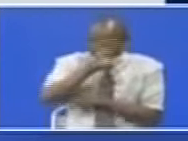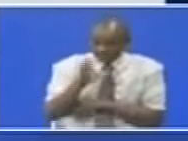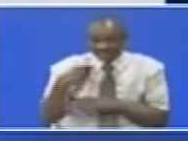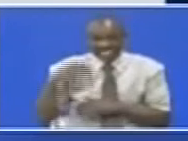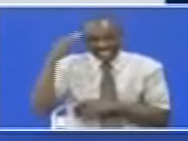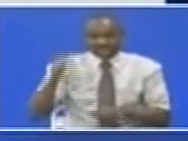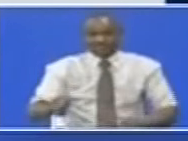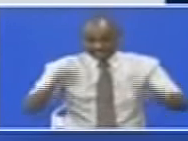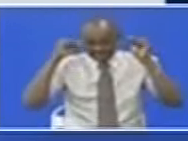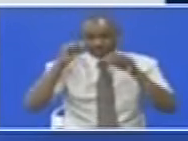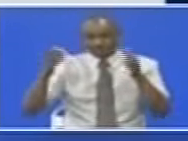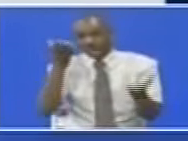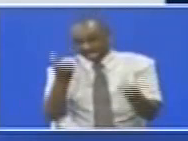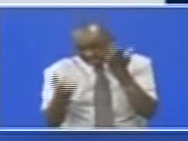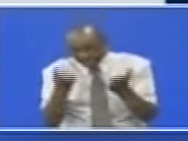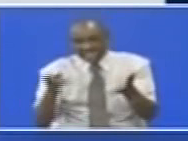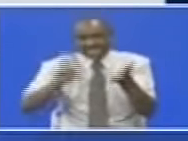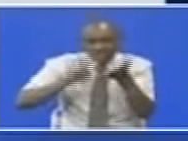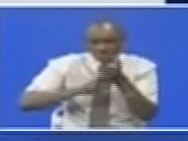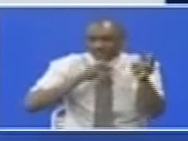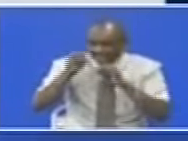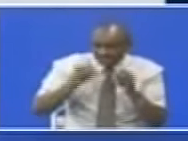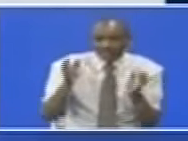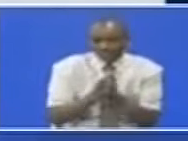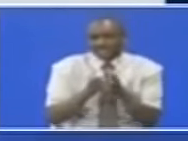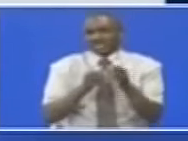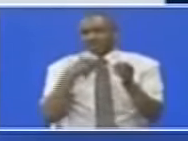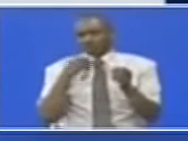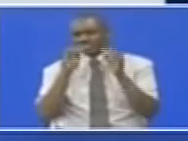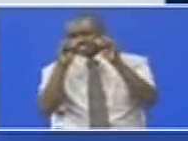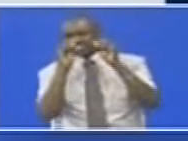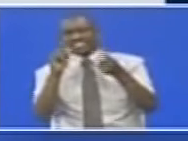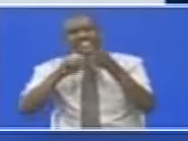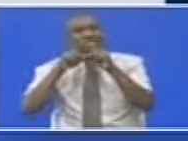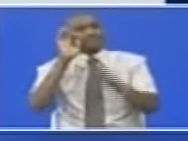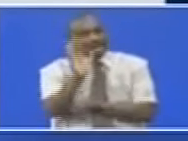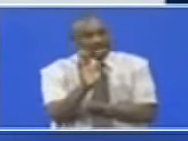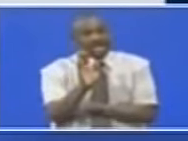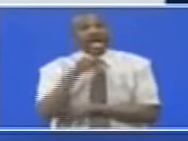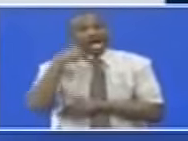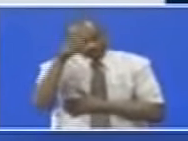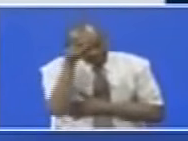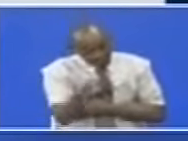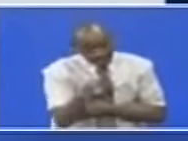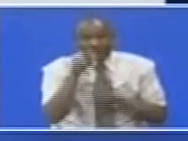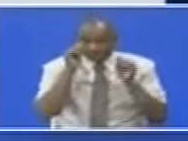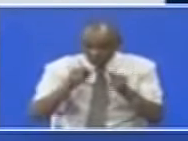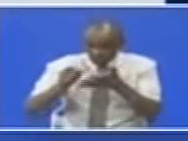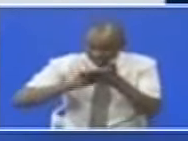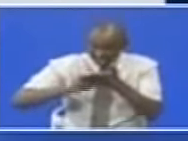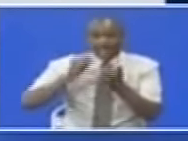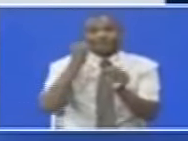head teachers will be assessed on resource management and the maintenance of teaching standards. And thereafter, they will sign